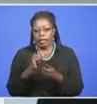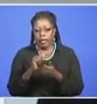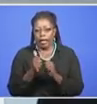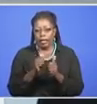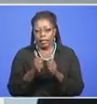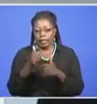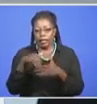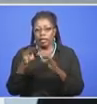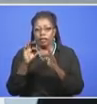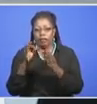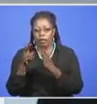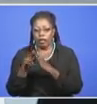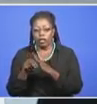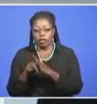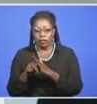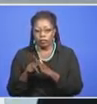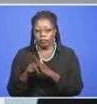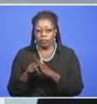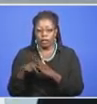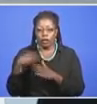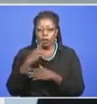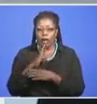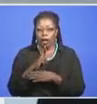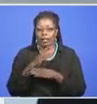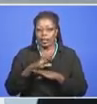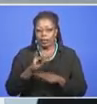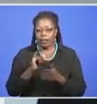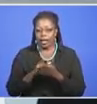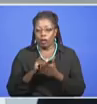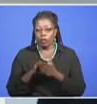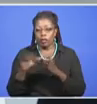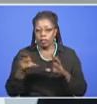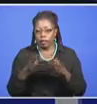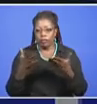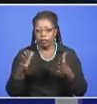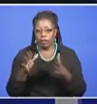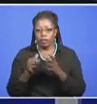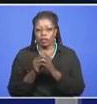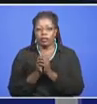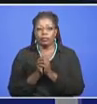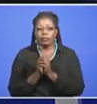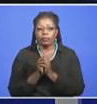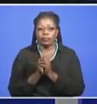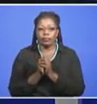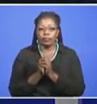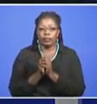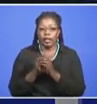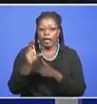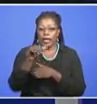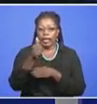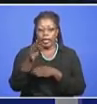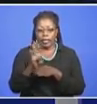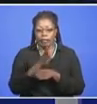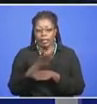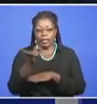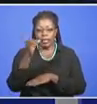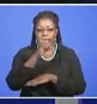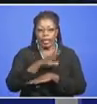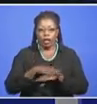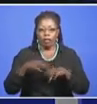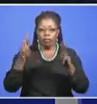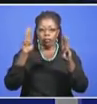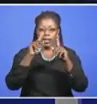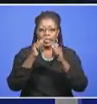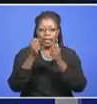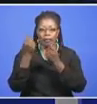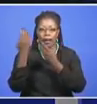federation. We're satisfied that that has been done. Another busy day on Monday for Team